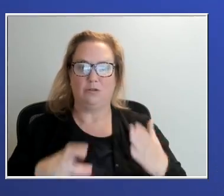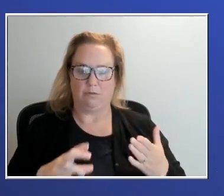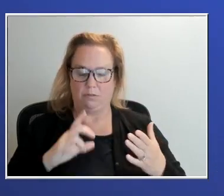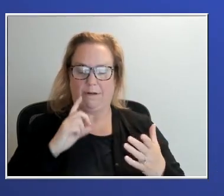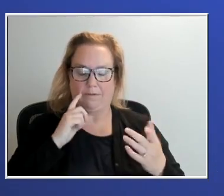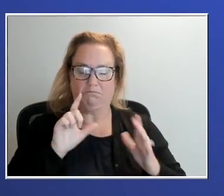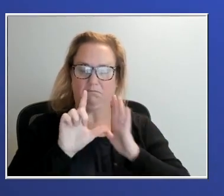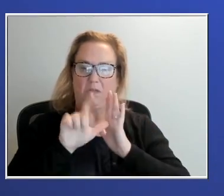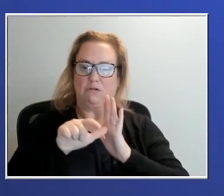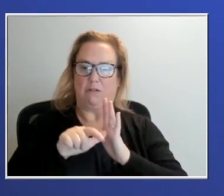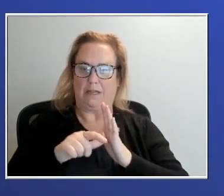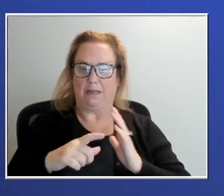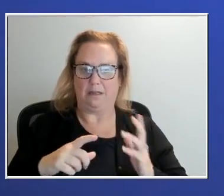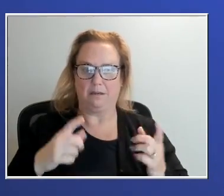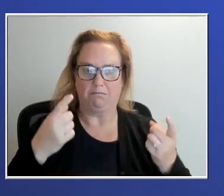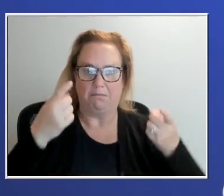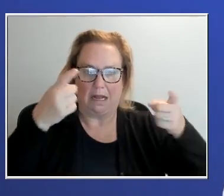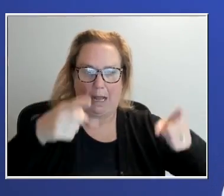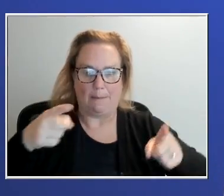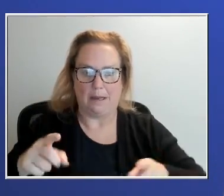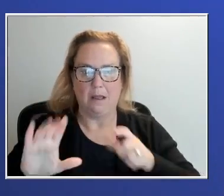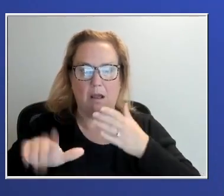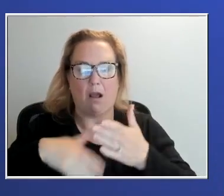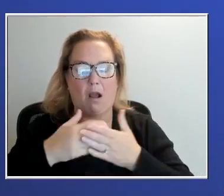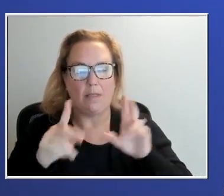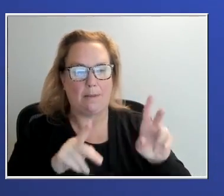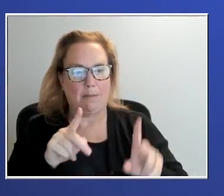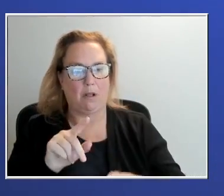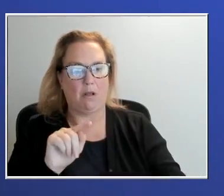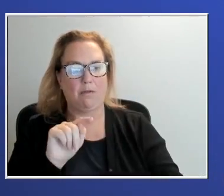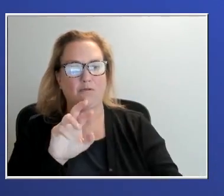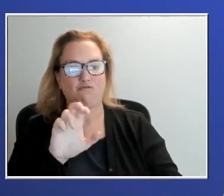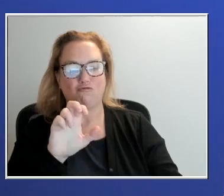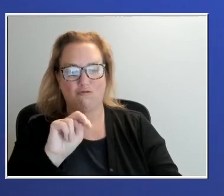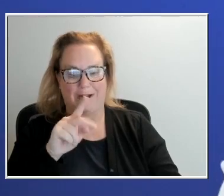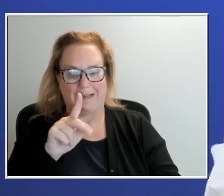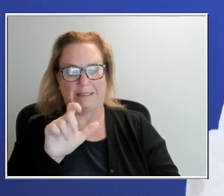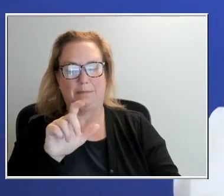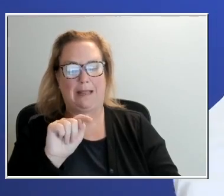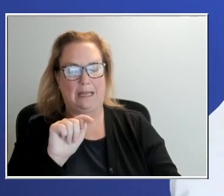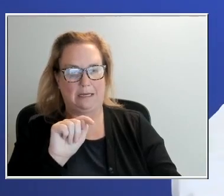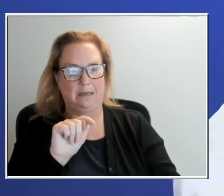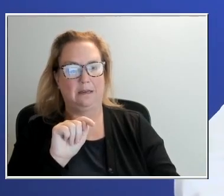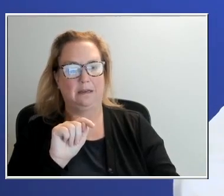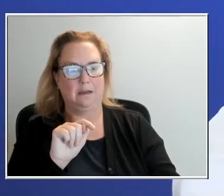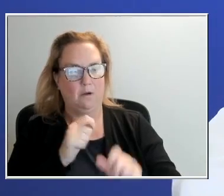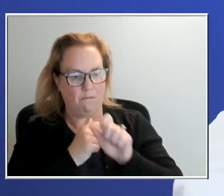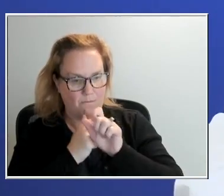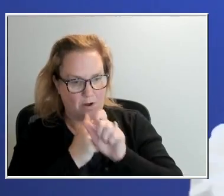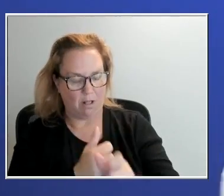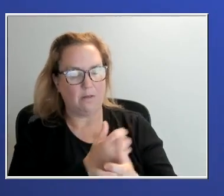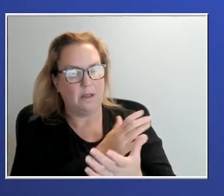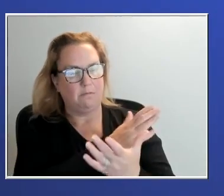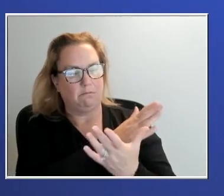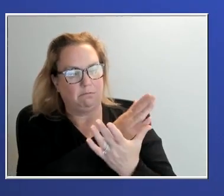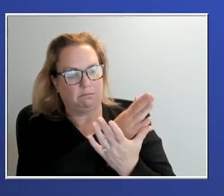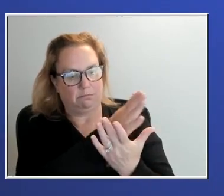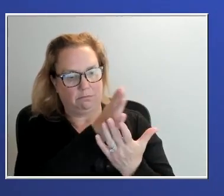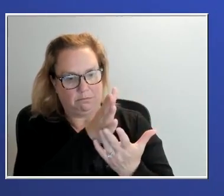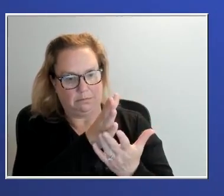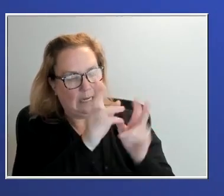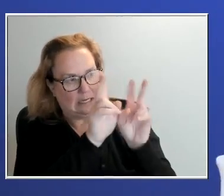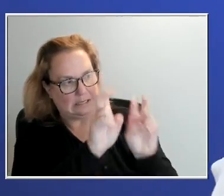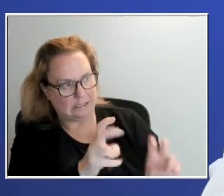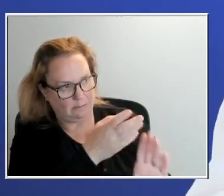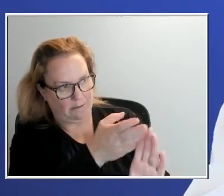Let's enroll people who are on the transplant list, follow them through their transplant, and then assess them before